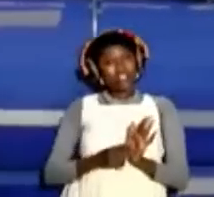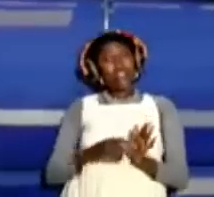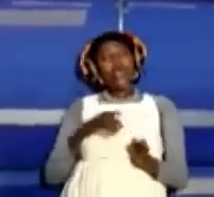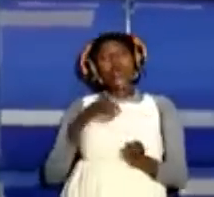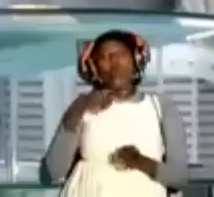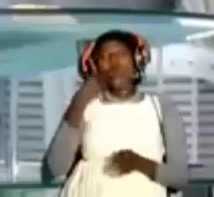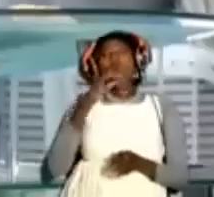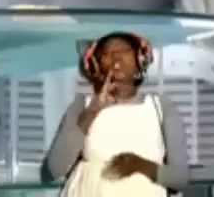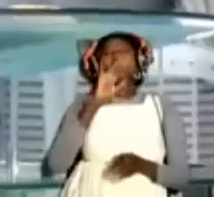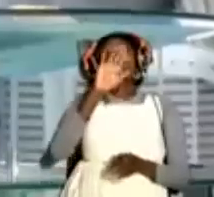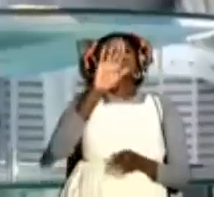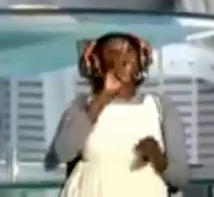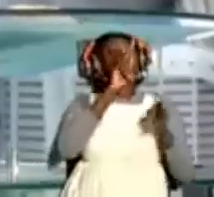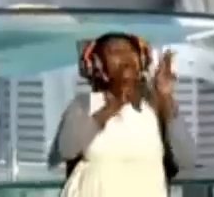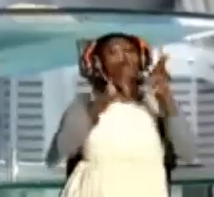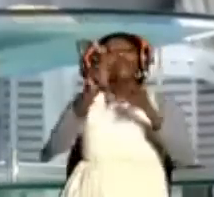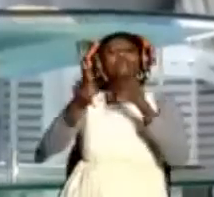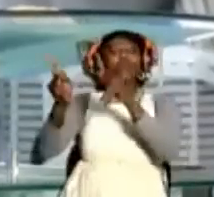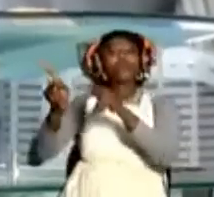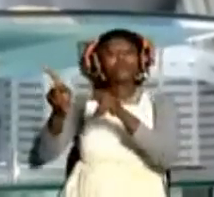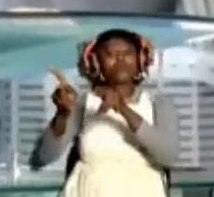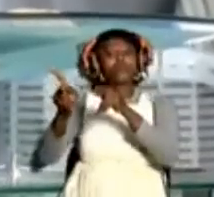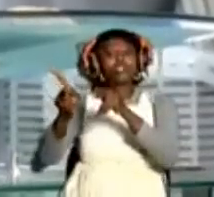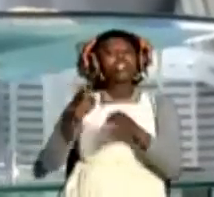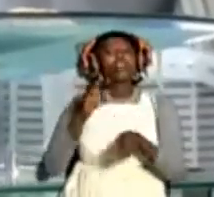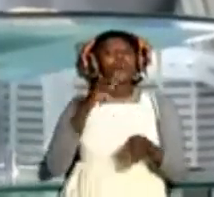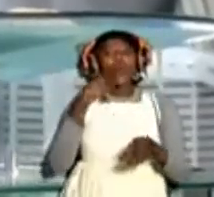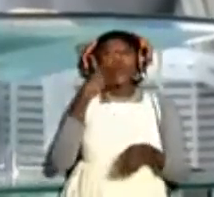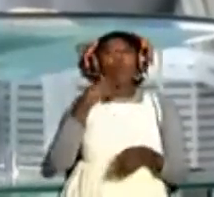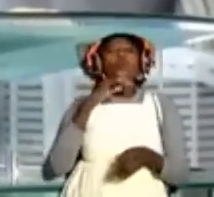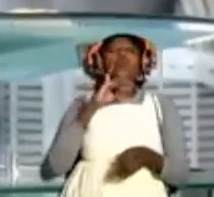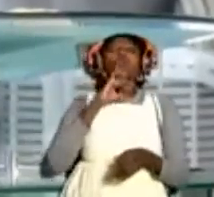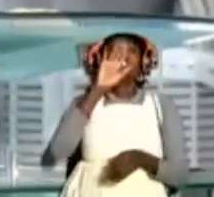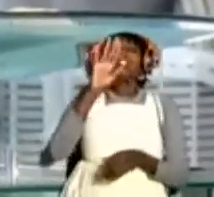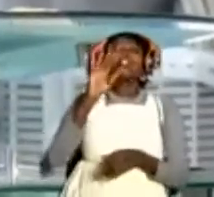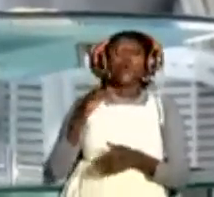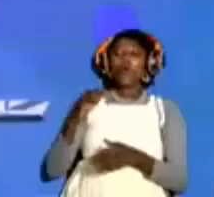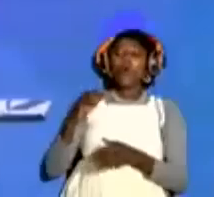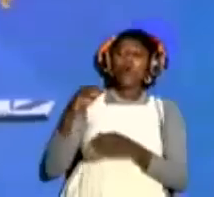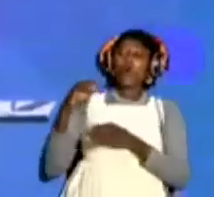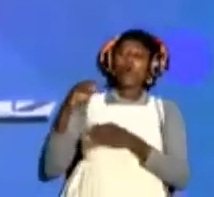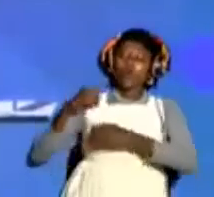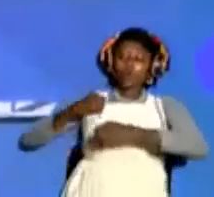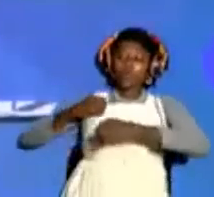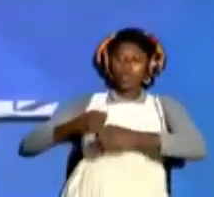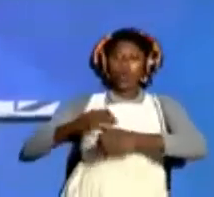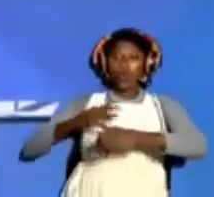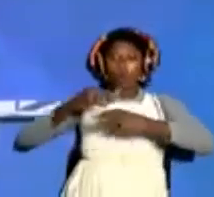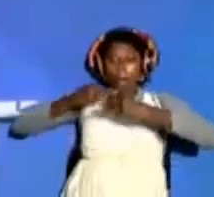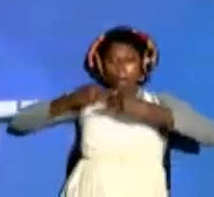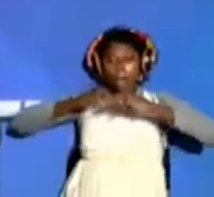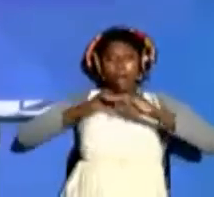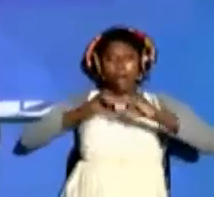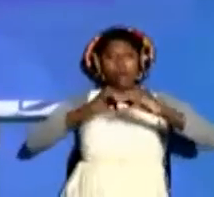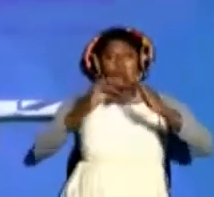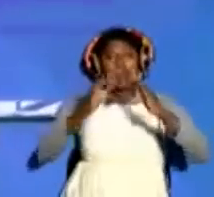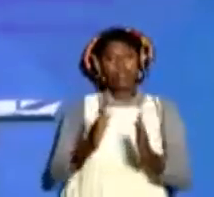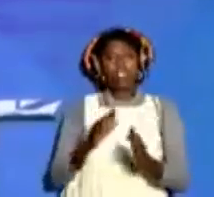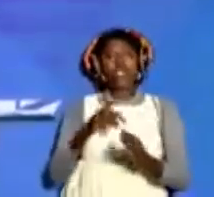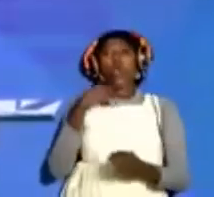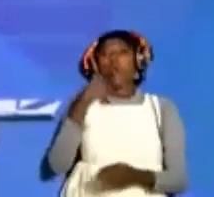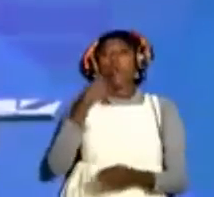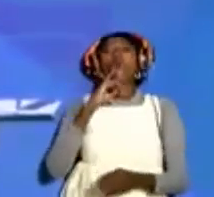Who are your people that you listen to? Who is your preacher? Who is your teacher? Whom are